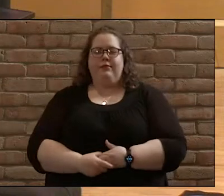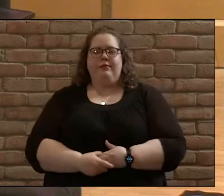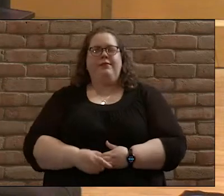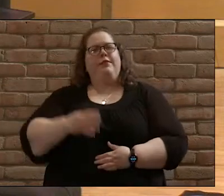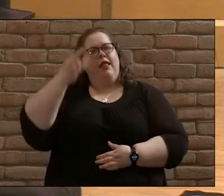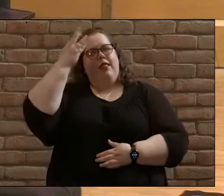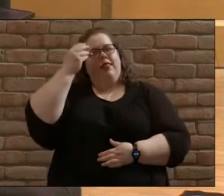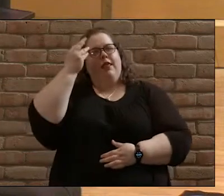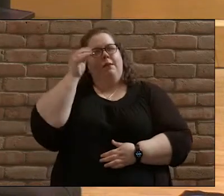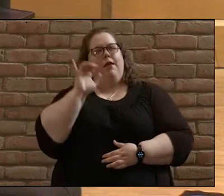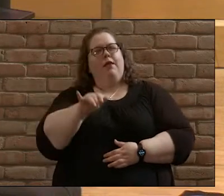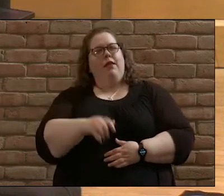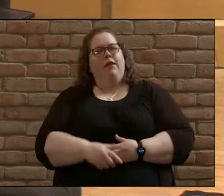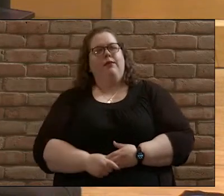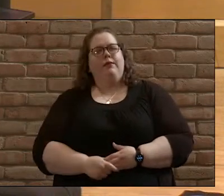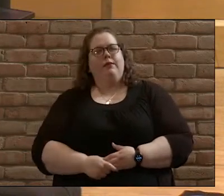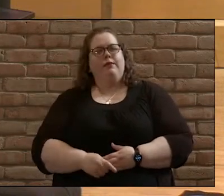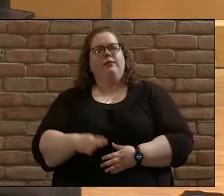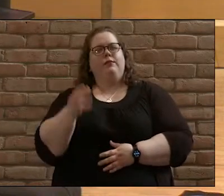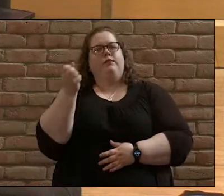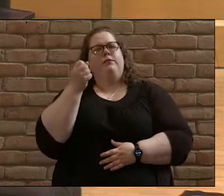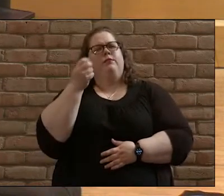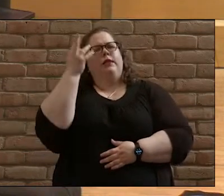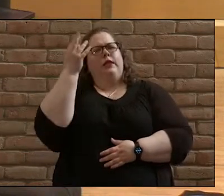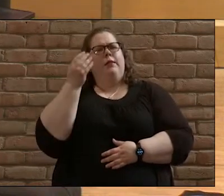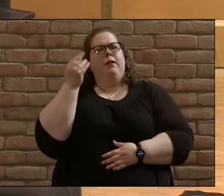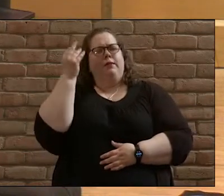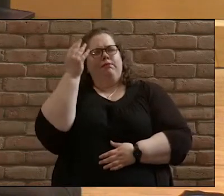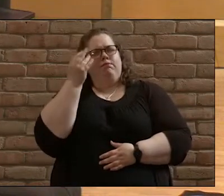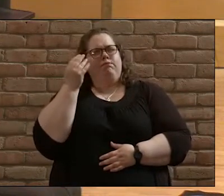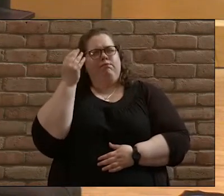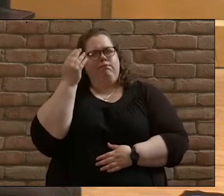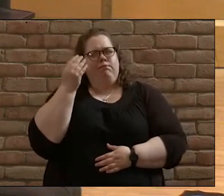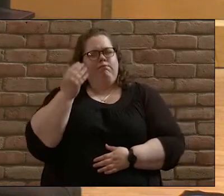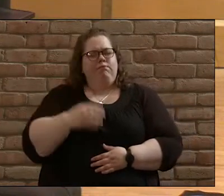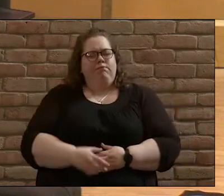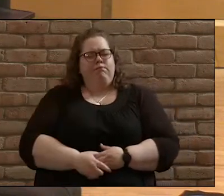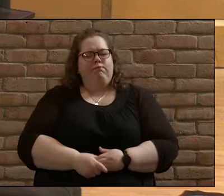Think about that for just a moment.